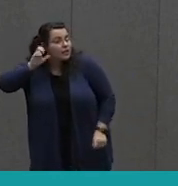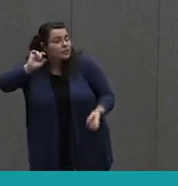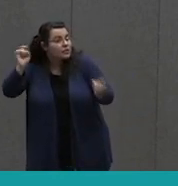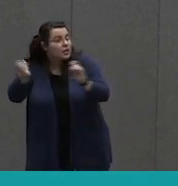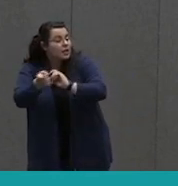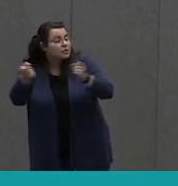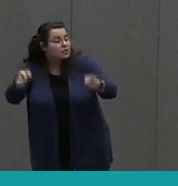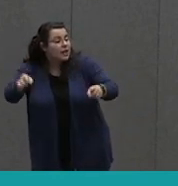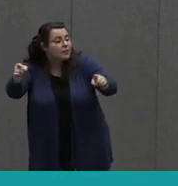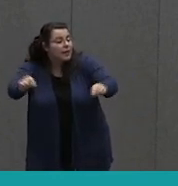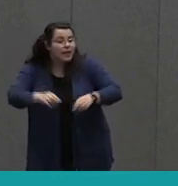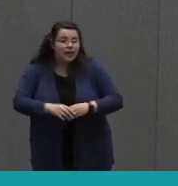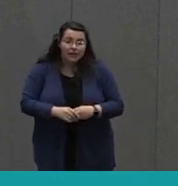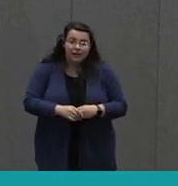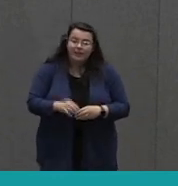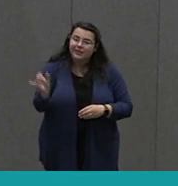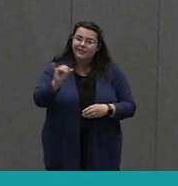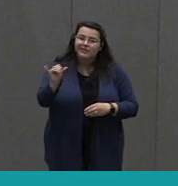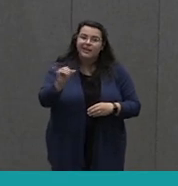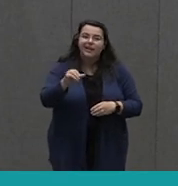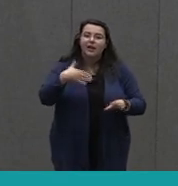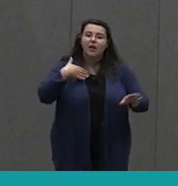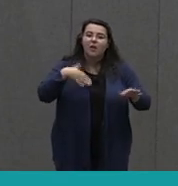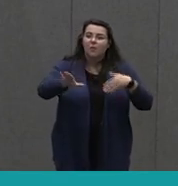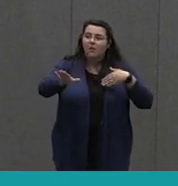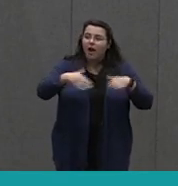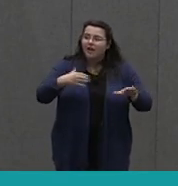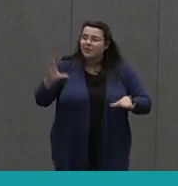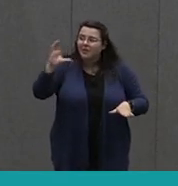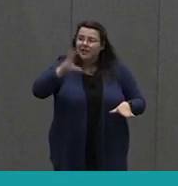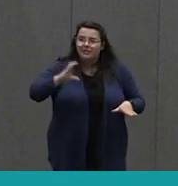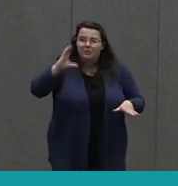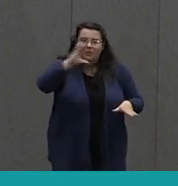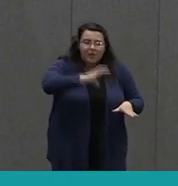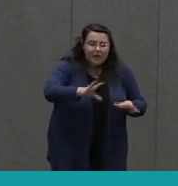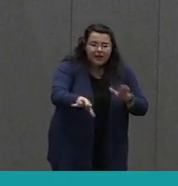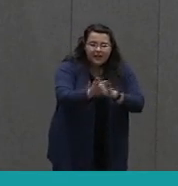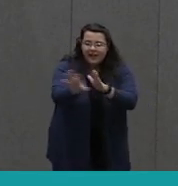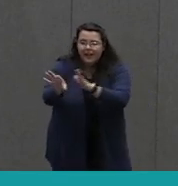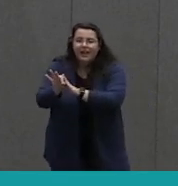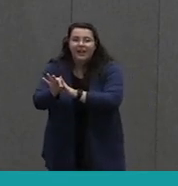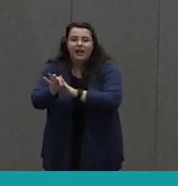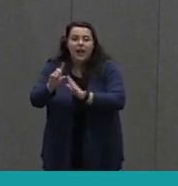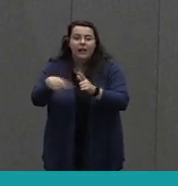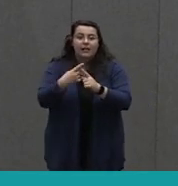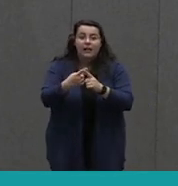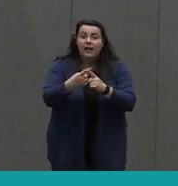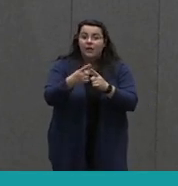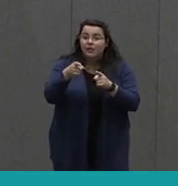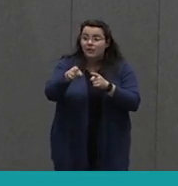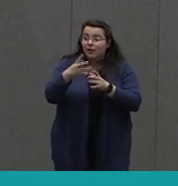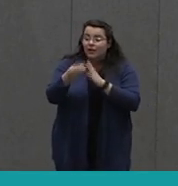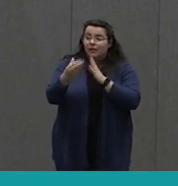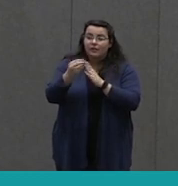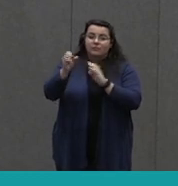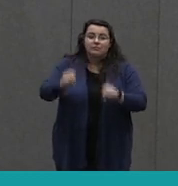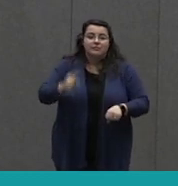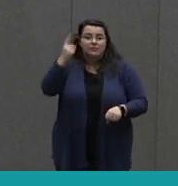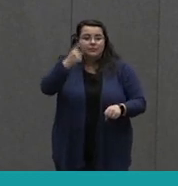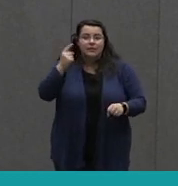And you tell them what you need to tell them. Today I have to tell you that this is one of the best days for